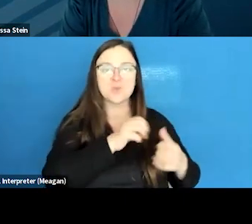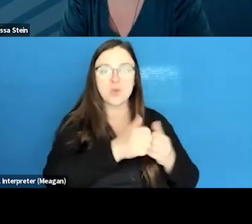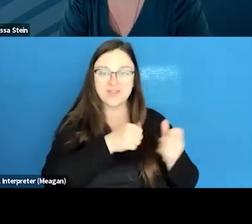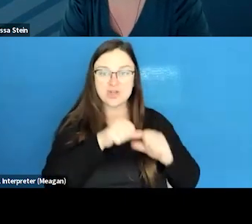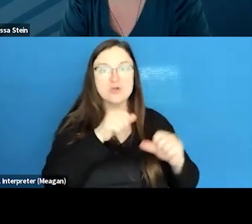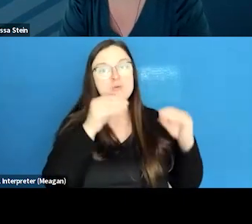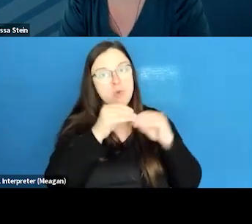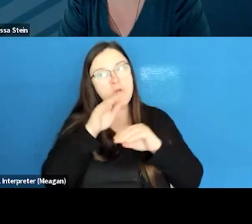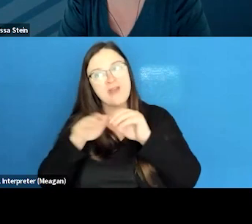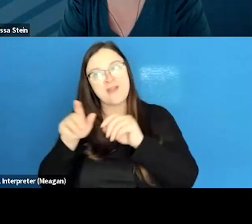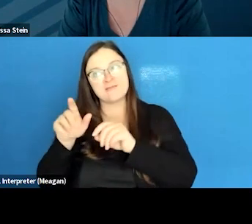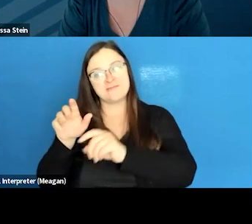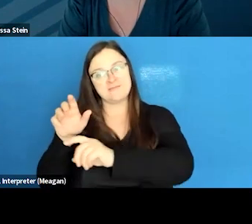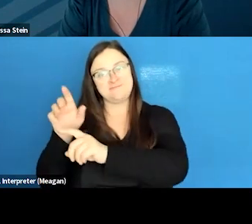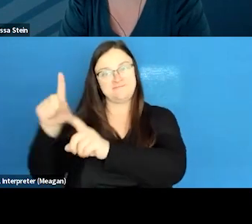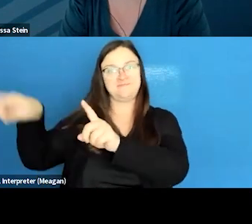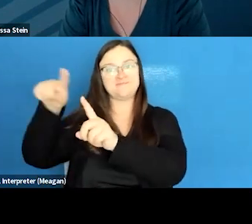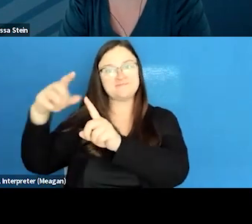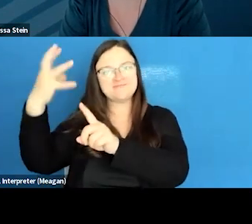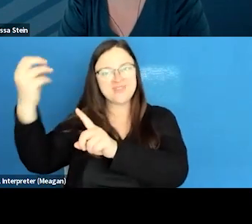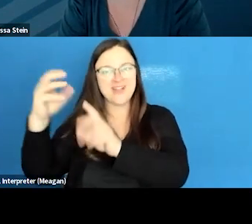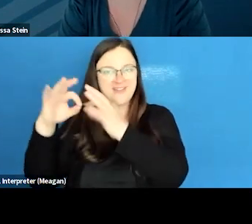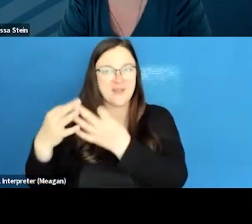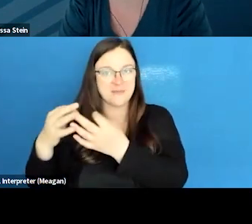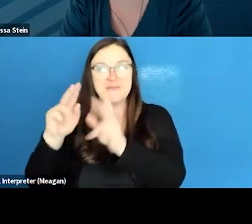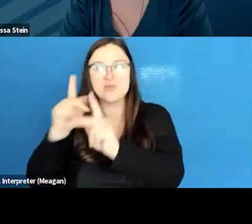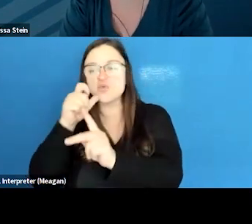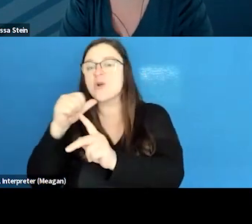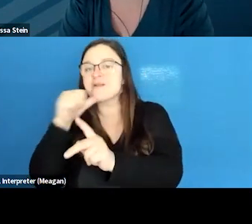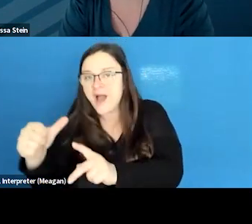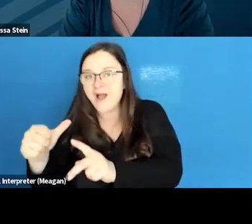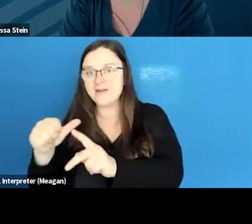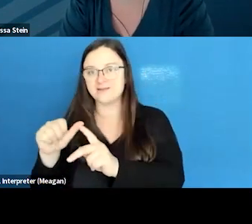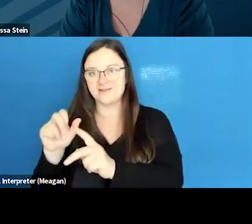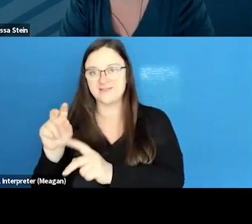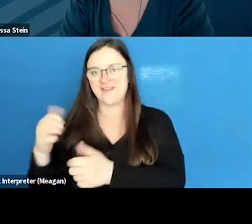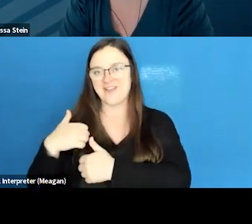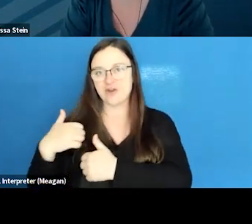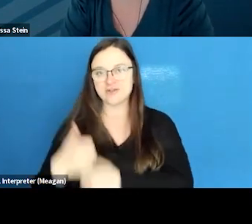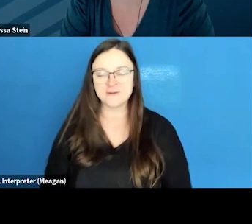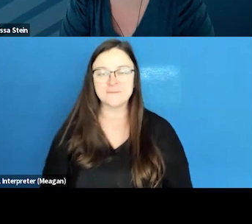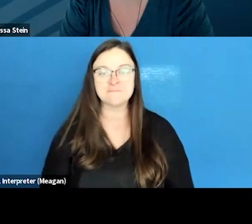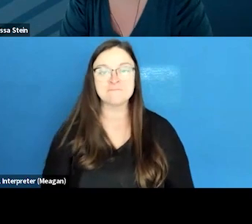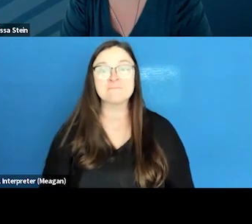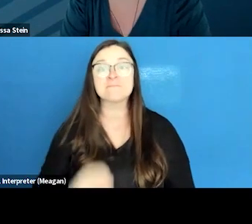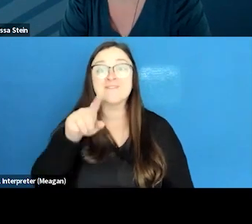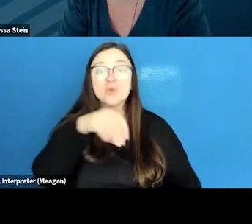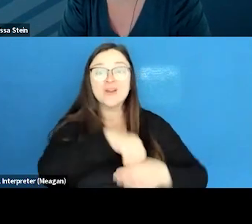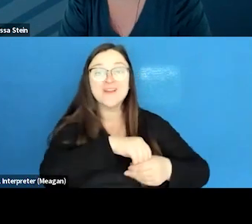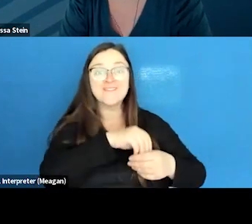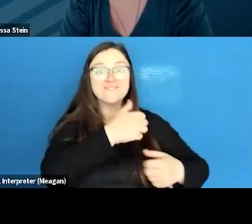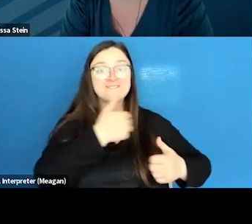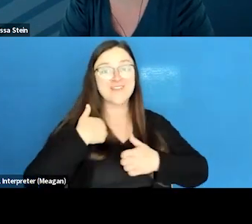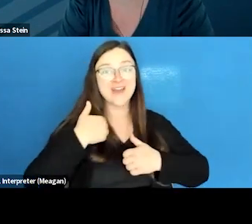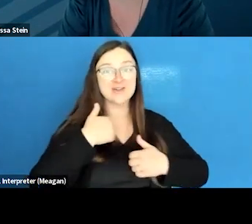more so than with people who are not veterans. So veterans can be if you're in Veterans Court and Veterans Treatment